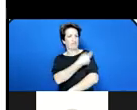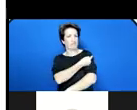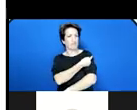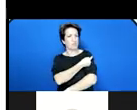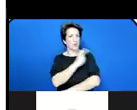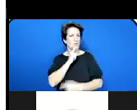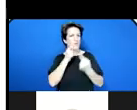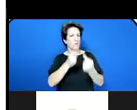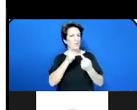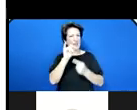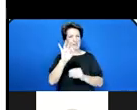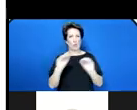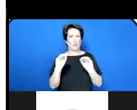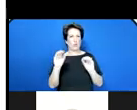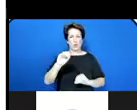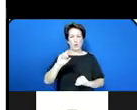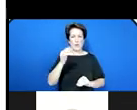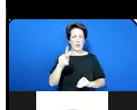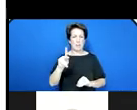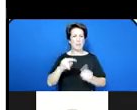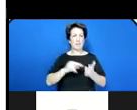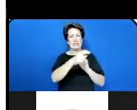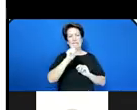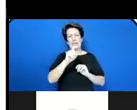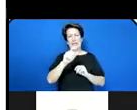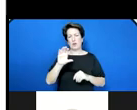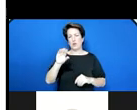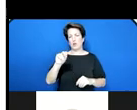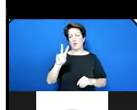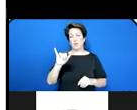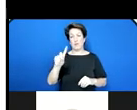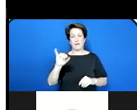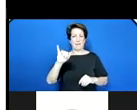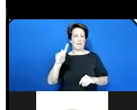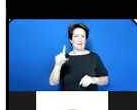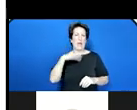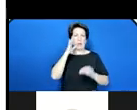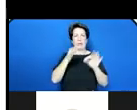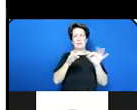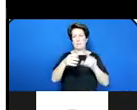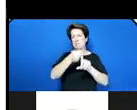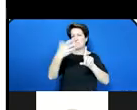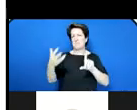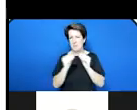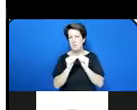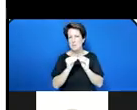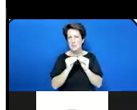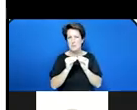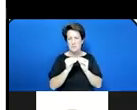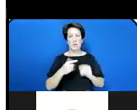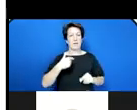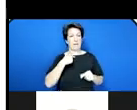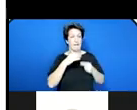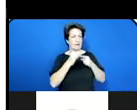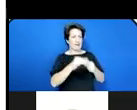without an OHIP card. You need something called a COVID ID. So I'll reference this in the presentation. And so I lead the team of people who provides